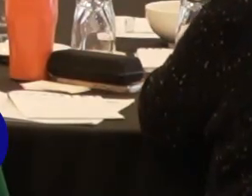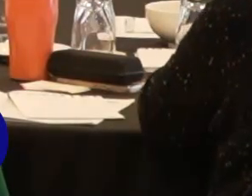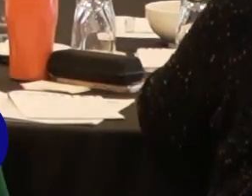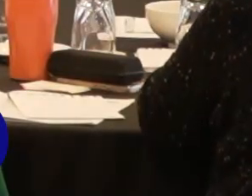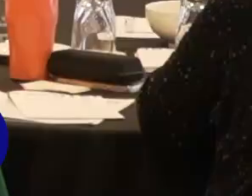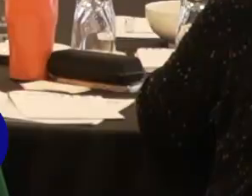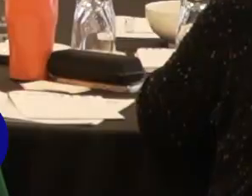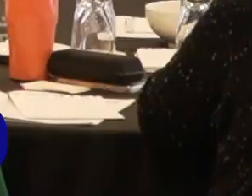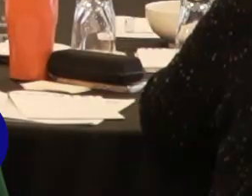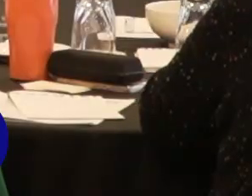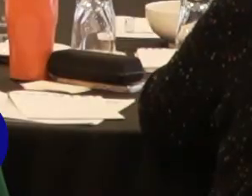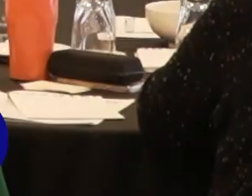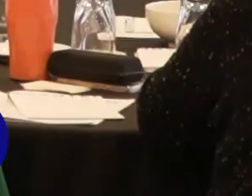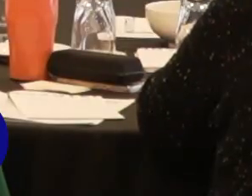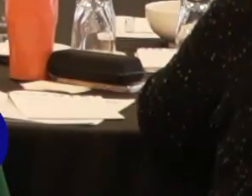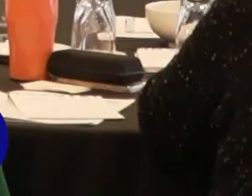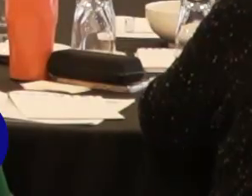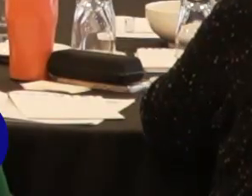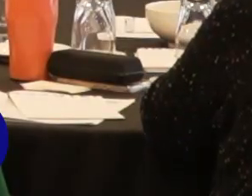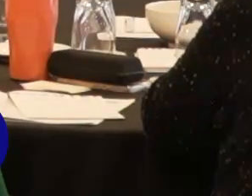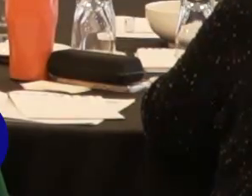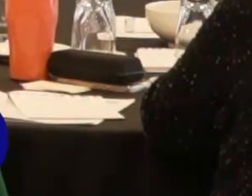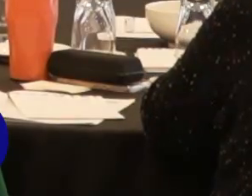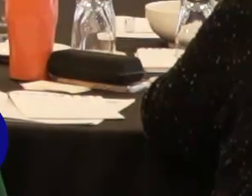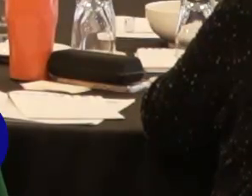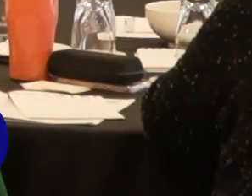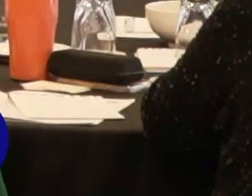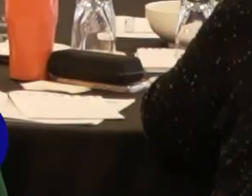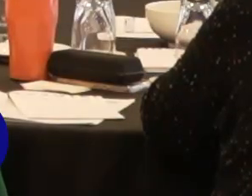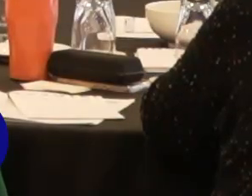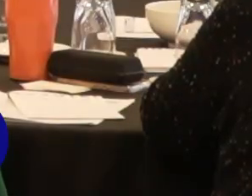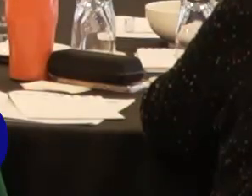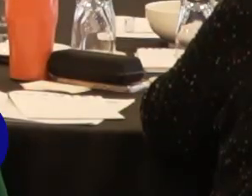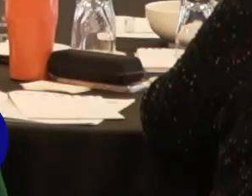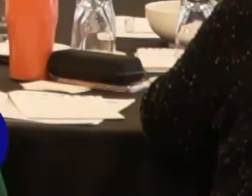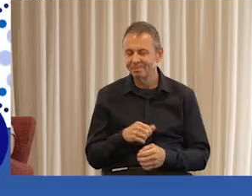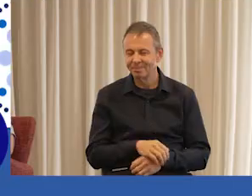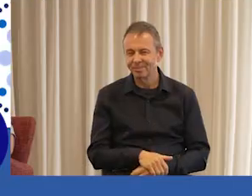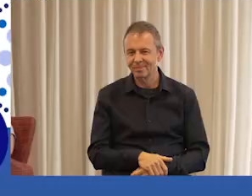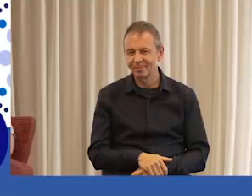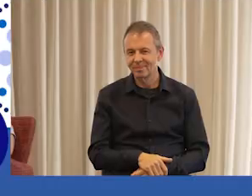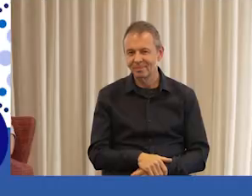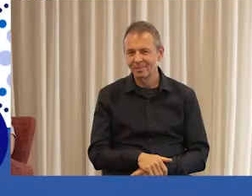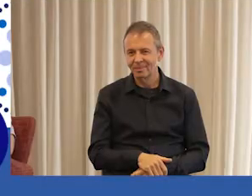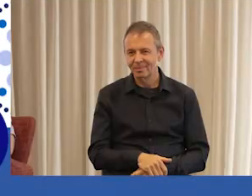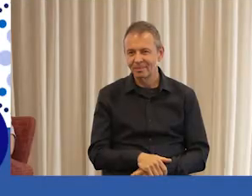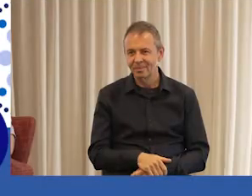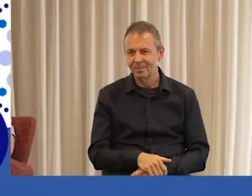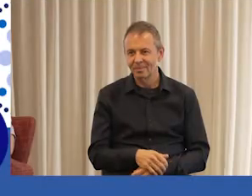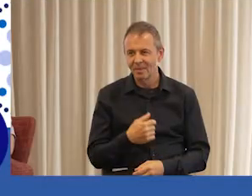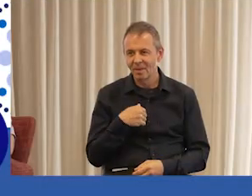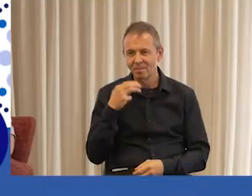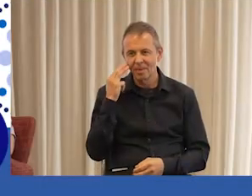everyone. So you're going to be the master clicker. Unless you Yeah, no, go for it. So I'm mum to